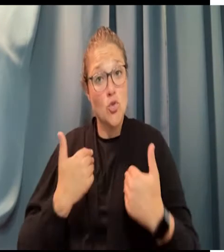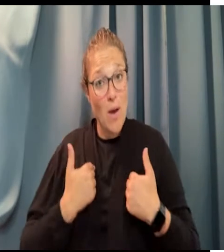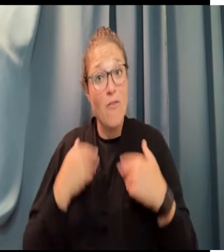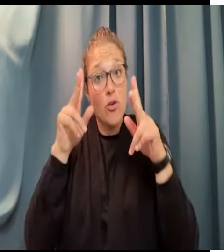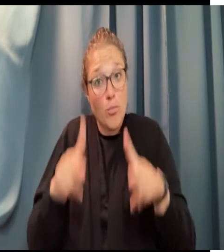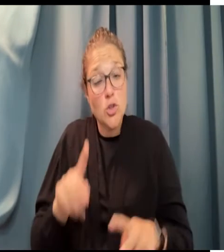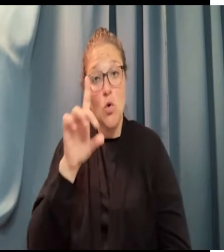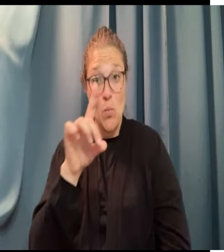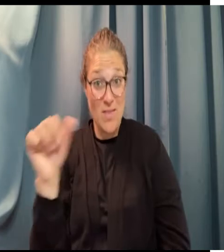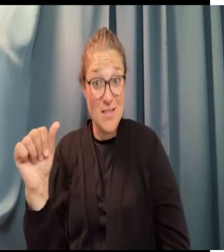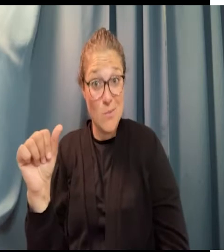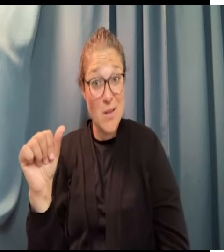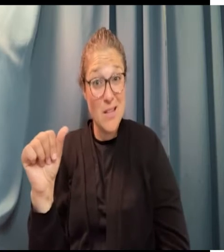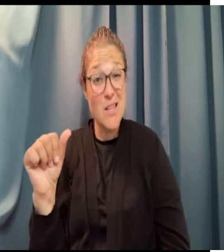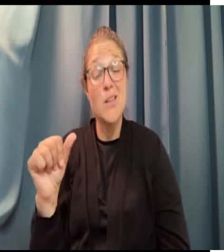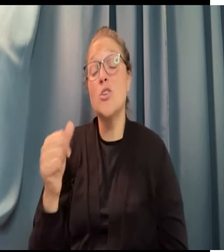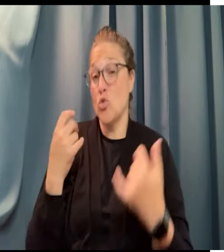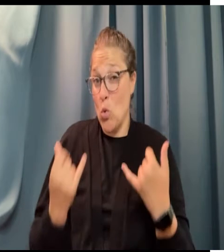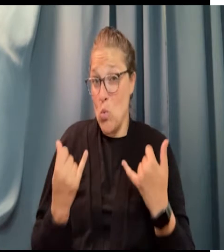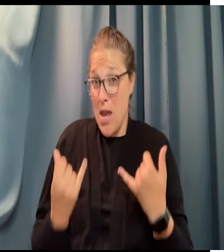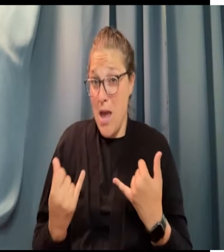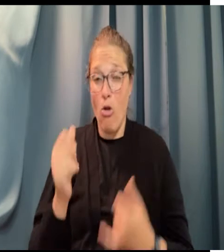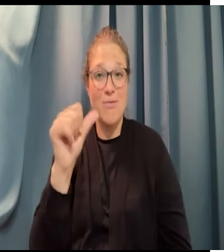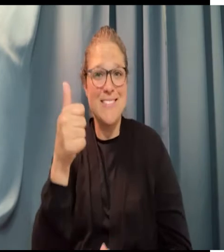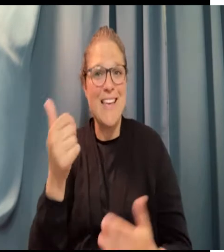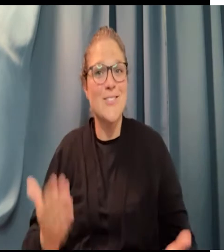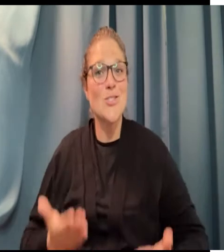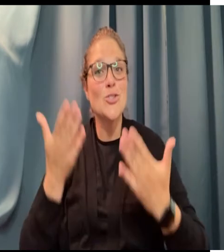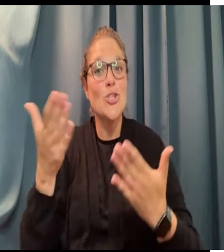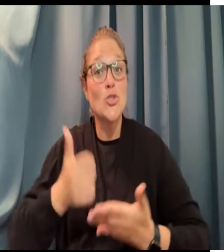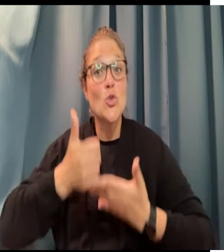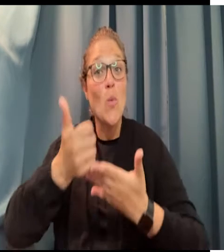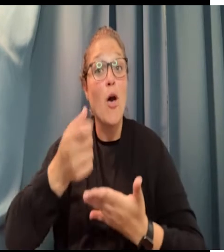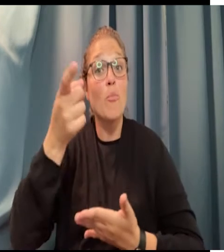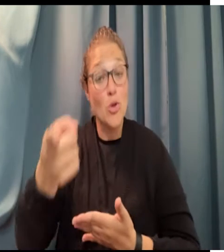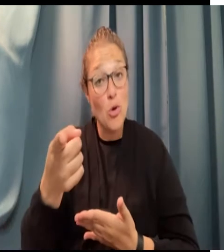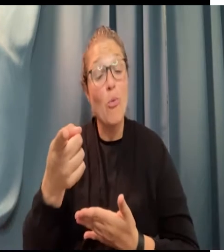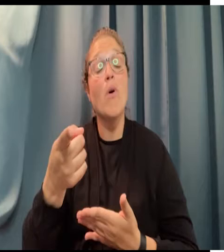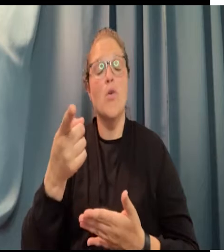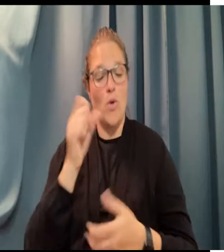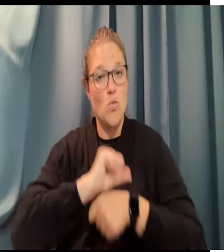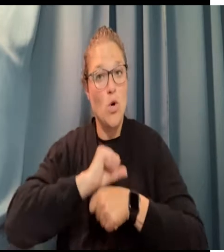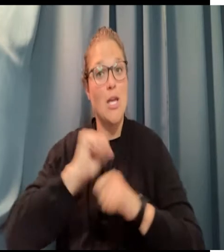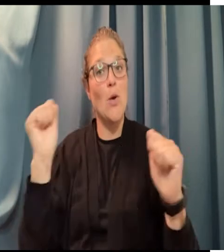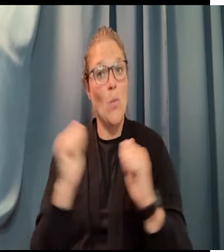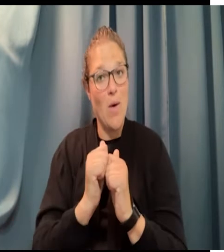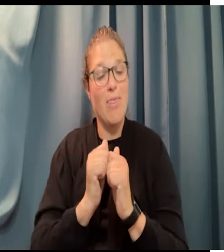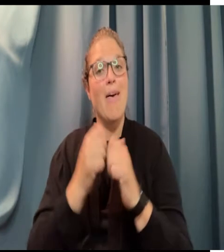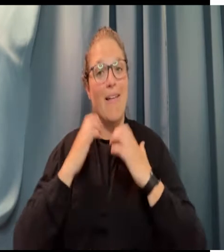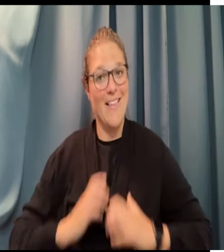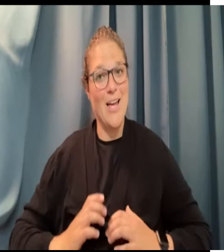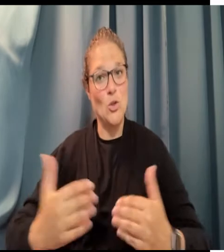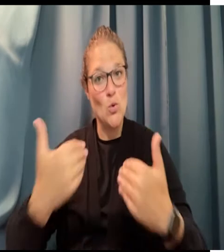a disability? Now, here are 10 guidelines that will make it easier and less complicated when